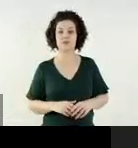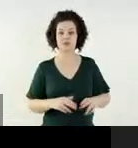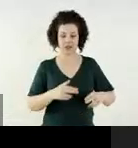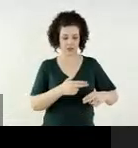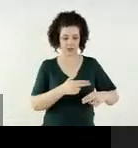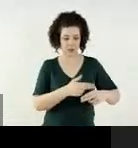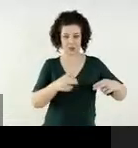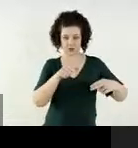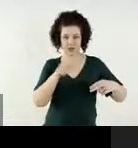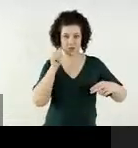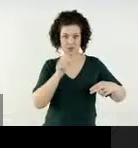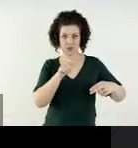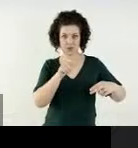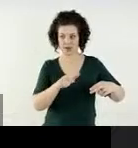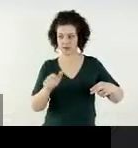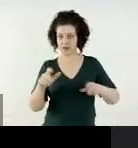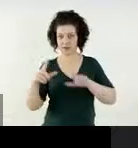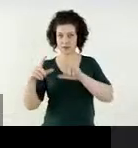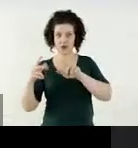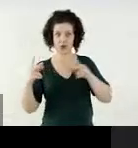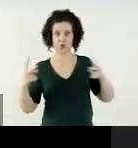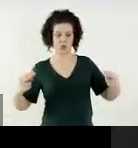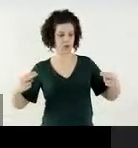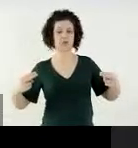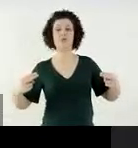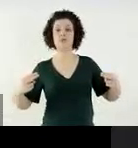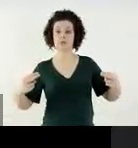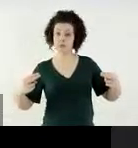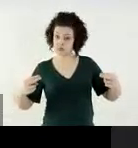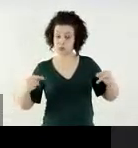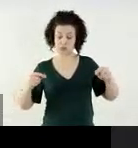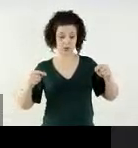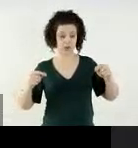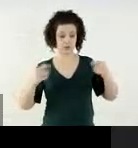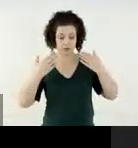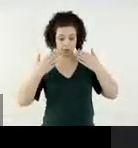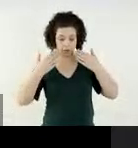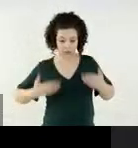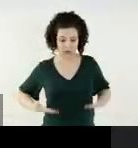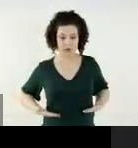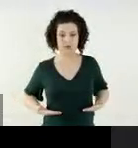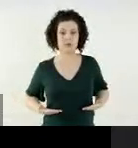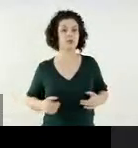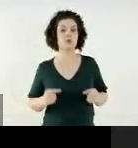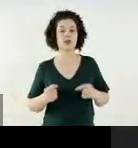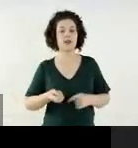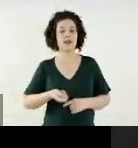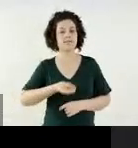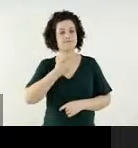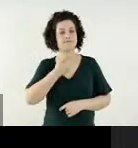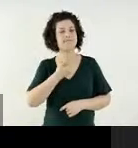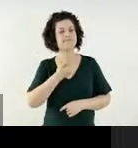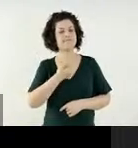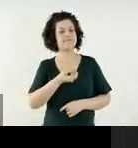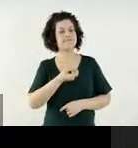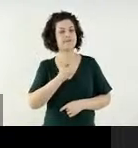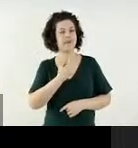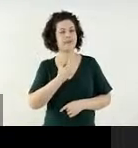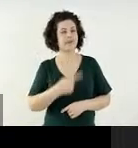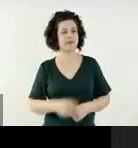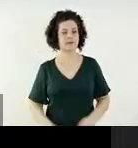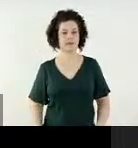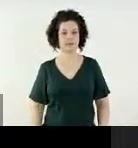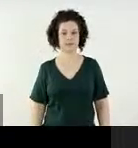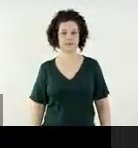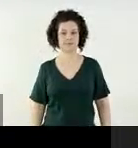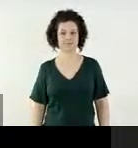The result of this is sort of funny and tender and entirely demonstrative of their anti-hierarchical